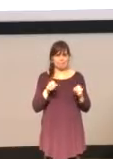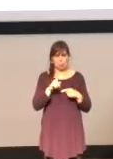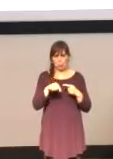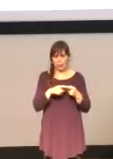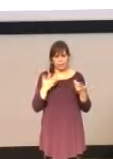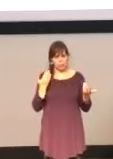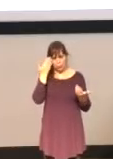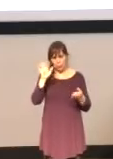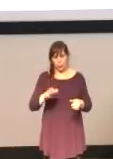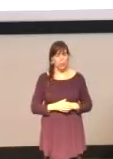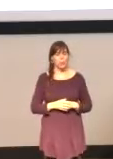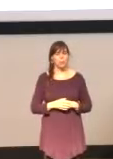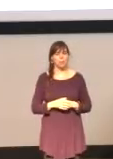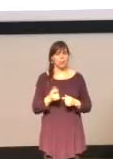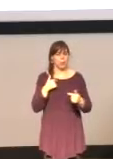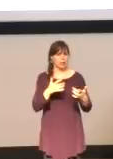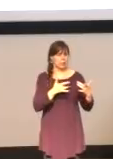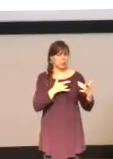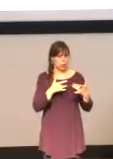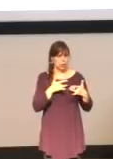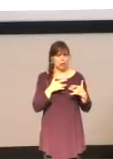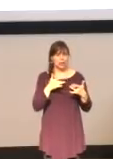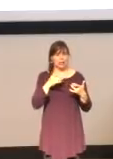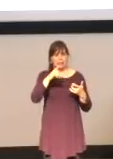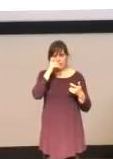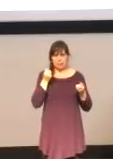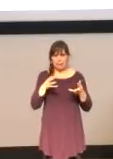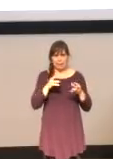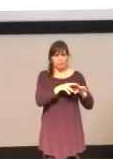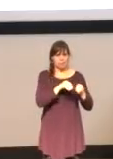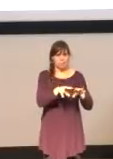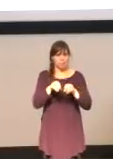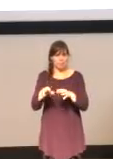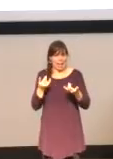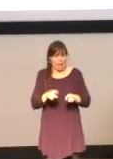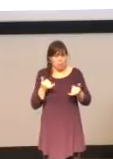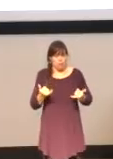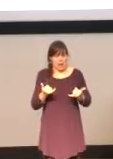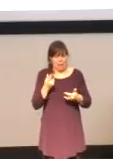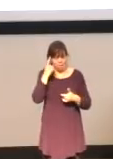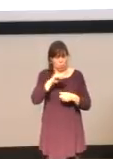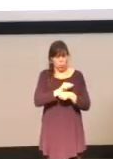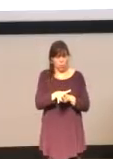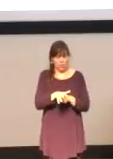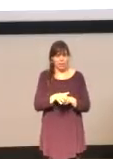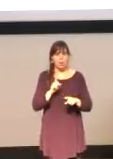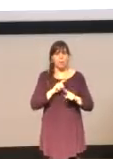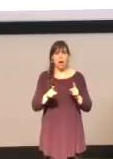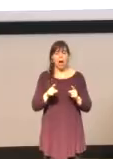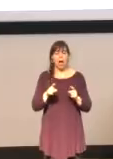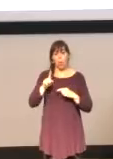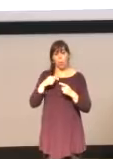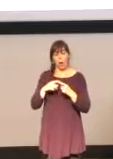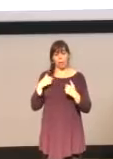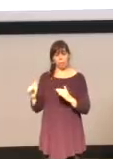happen. We are very concerned with a number of the outbreaks that are occurring in Michigan right now. But when we go to the lab phase